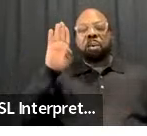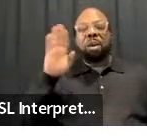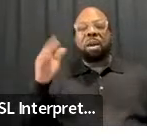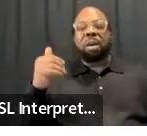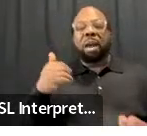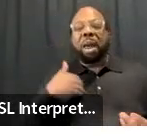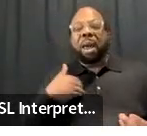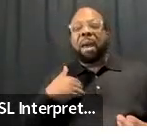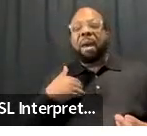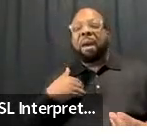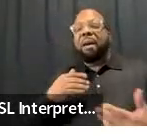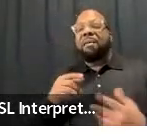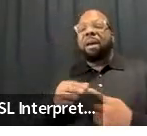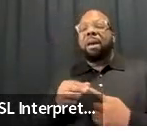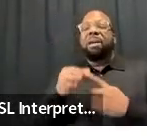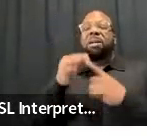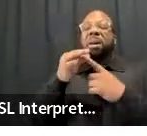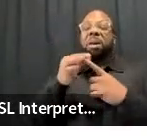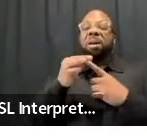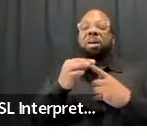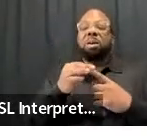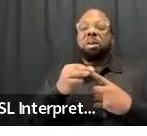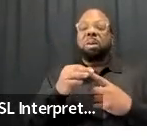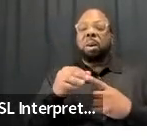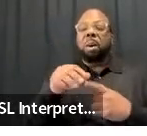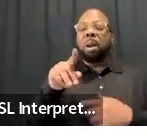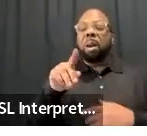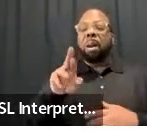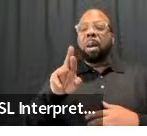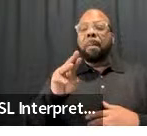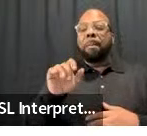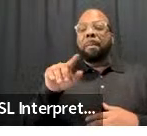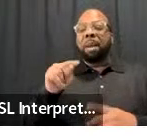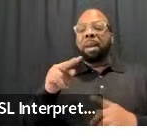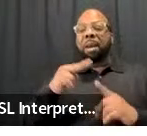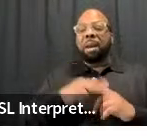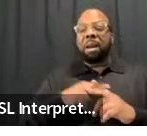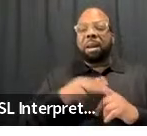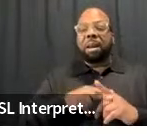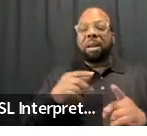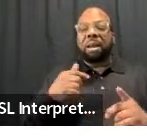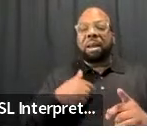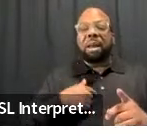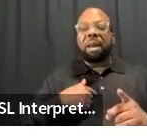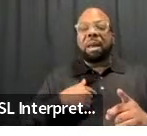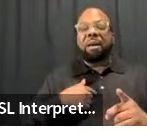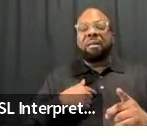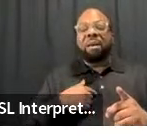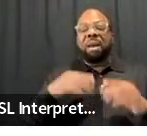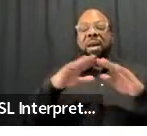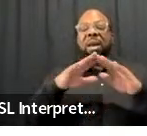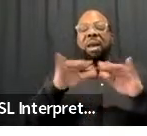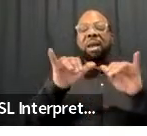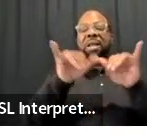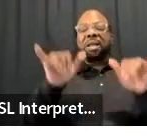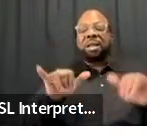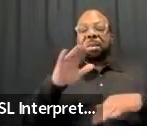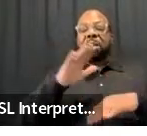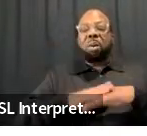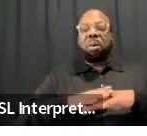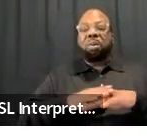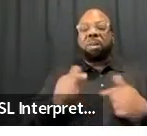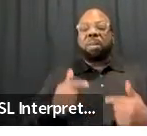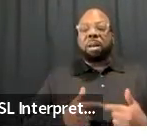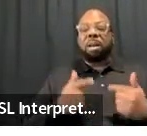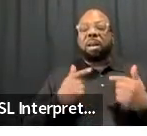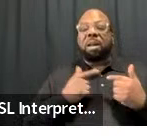permit application for installing a large-scale battery storage system on top of a residential loft building. And in our